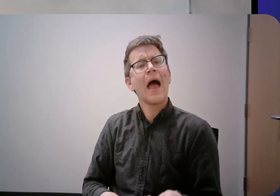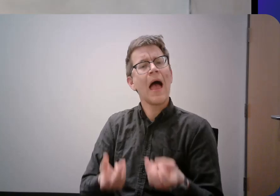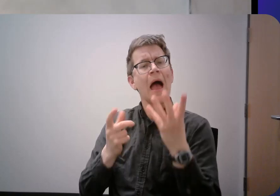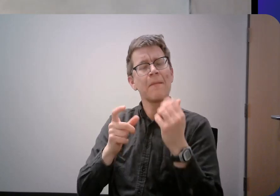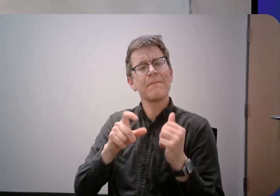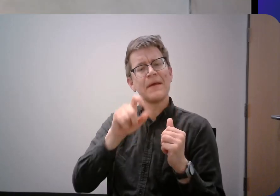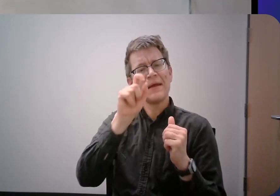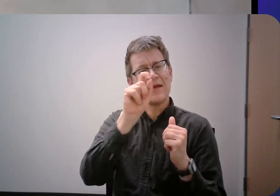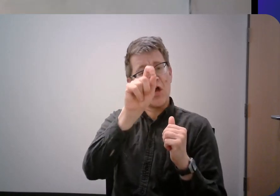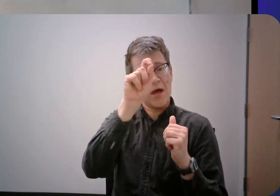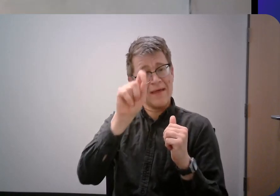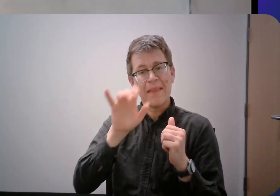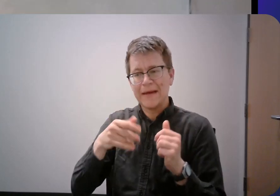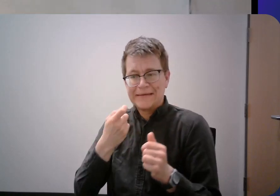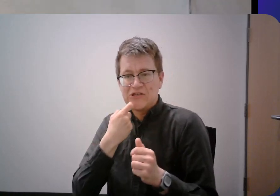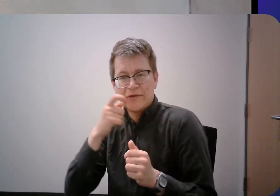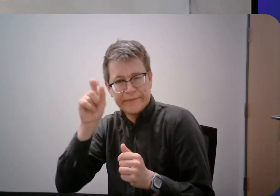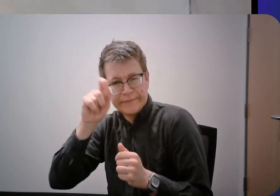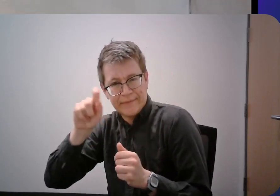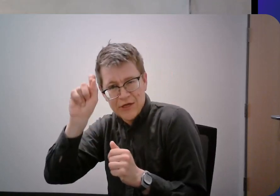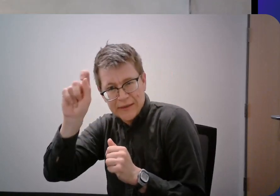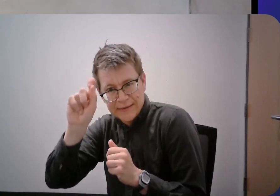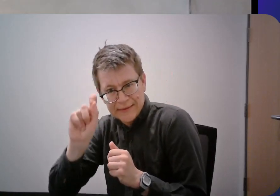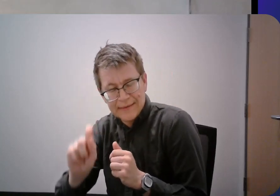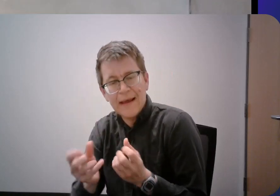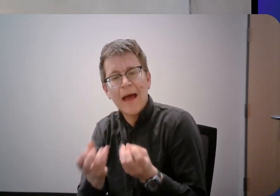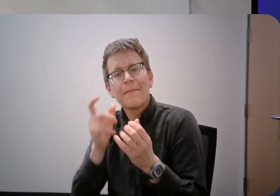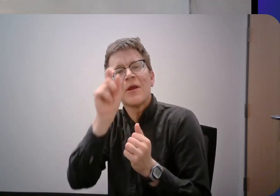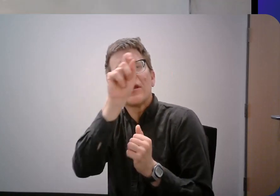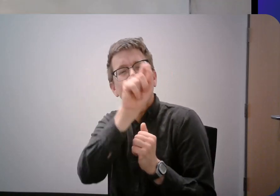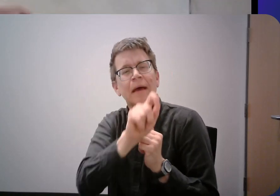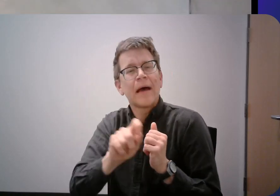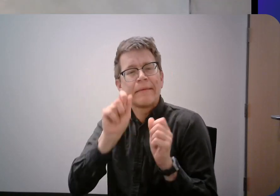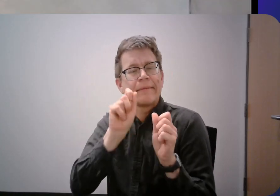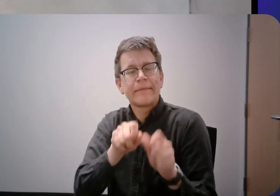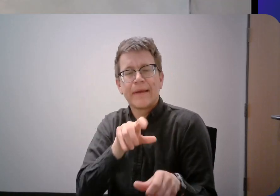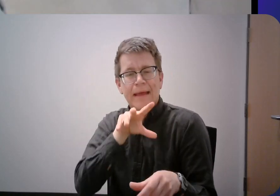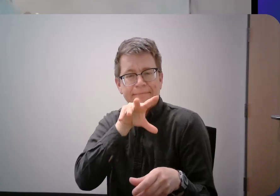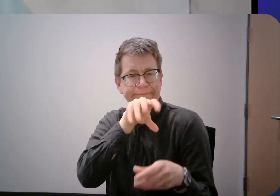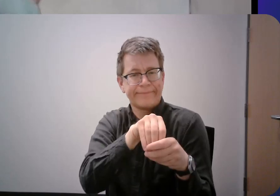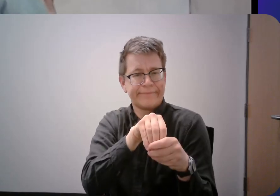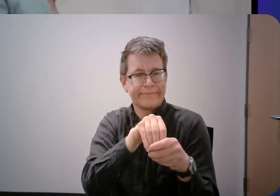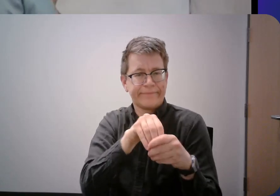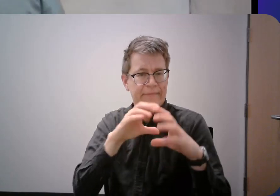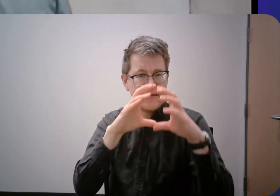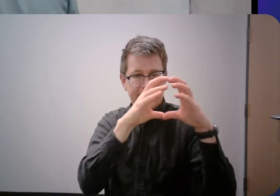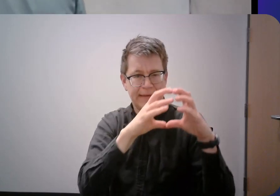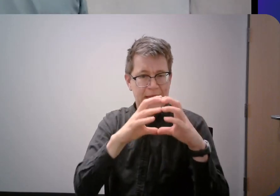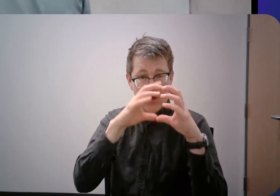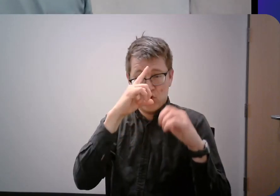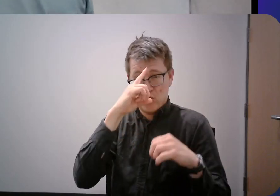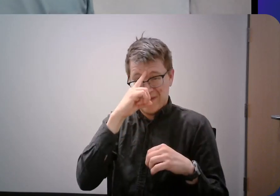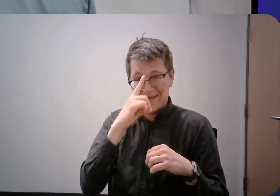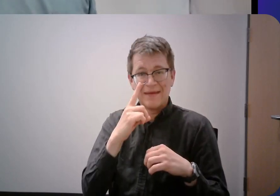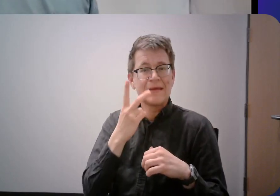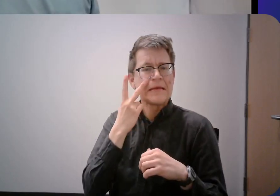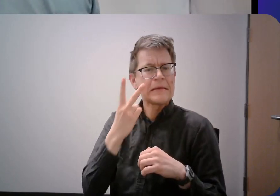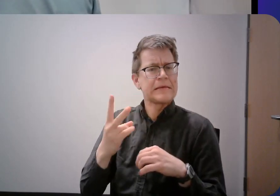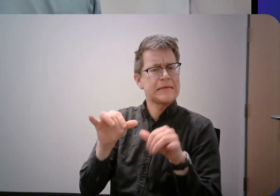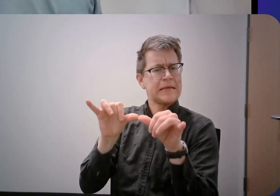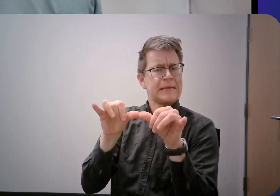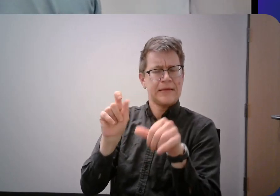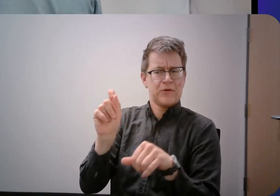at this. I mean, look this. About 1,000 would be good, right? So the messenger, which by the way is also referred to as RNA,